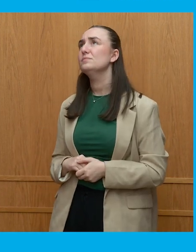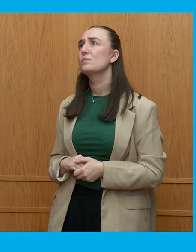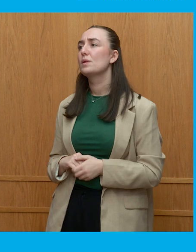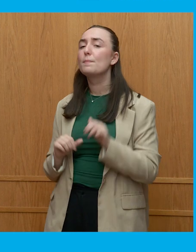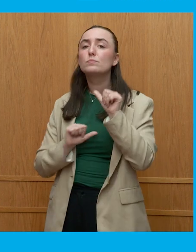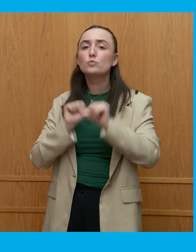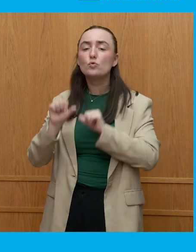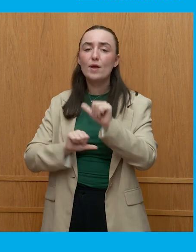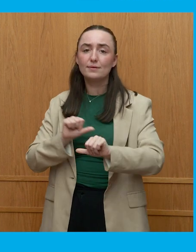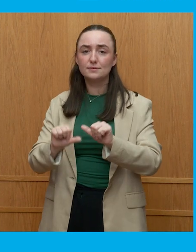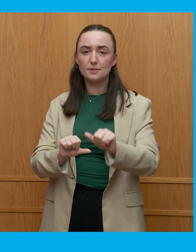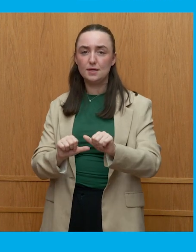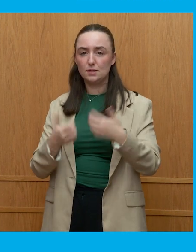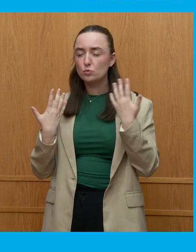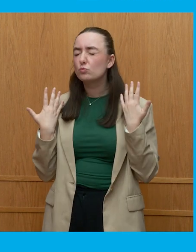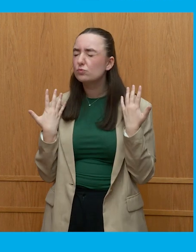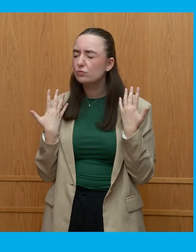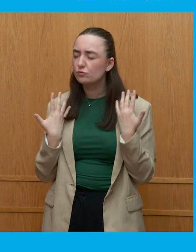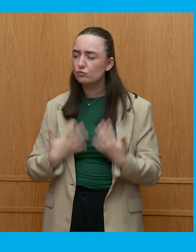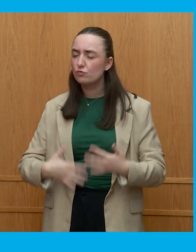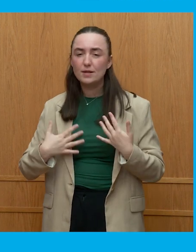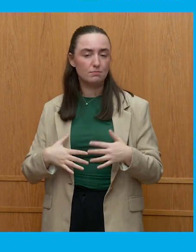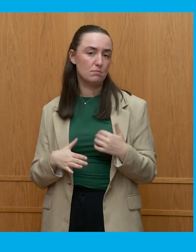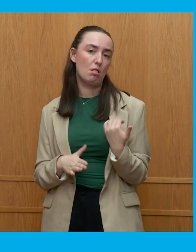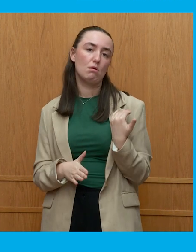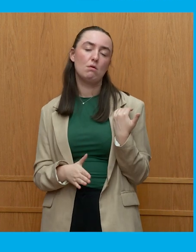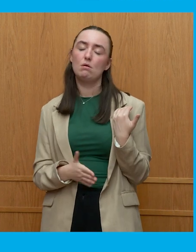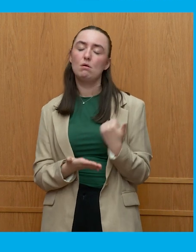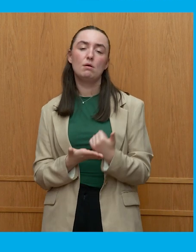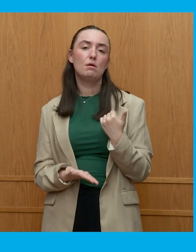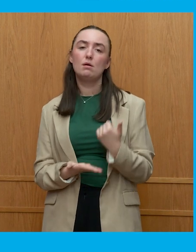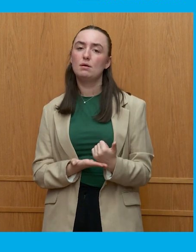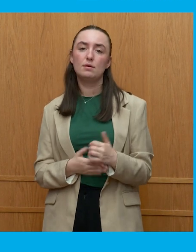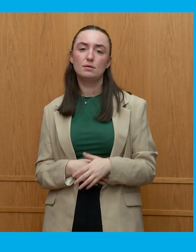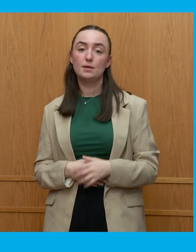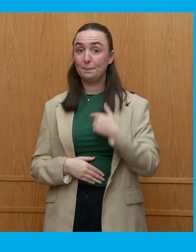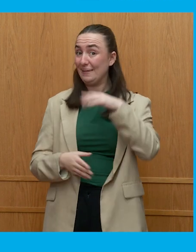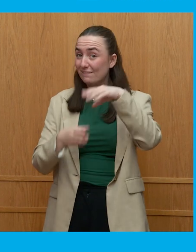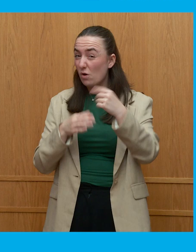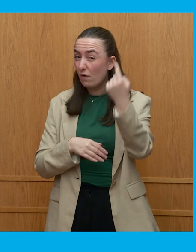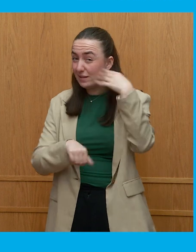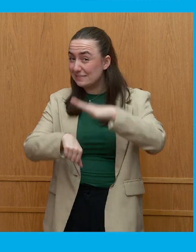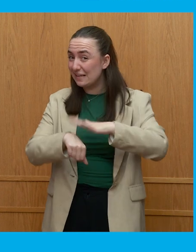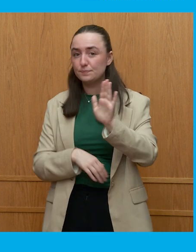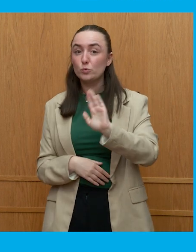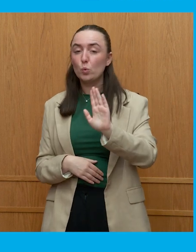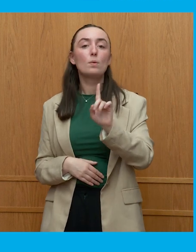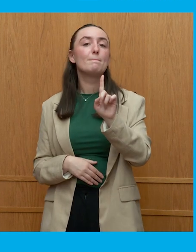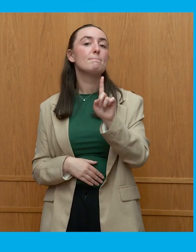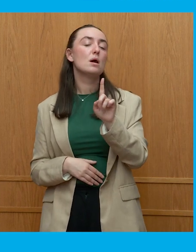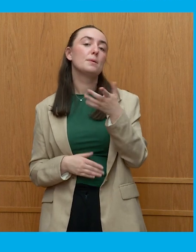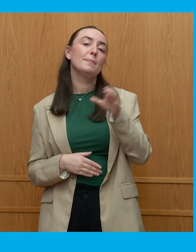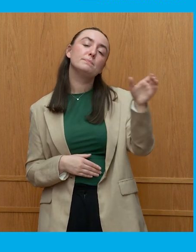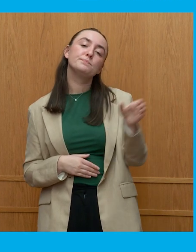an incredible job. I wasn't involved at that level, but there was a time when they brought in a